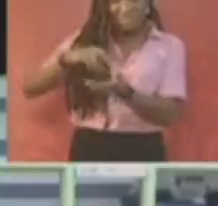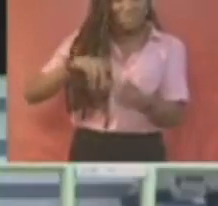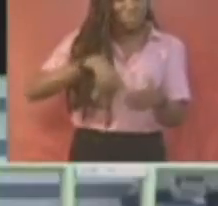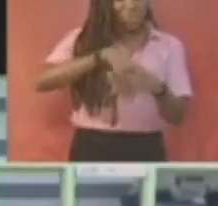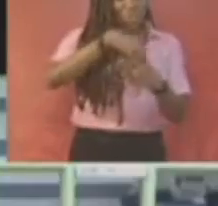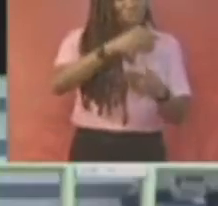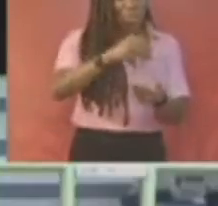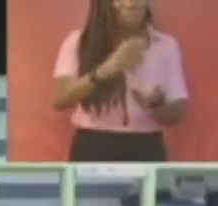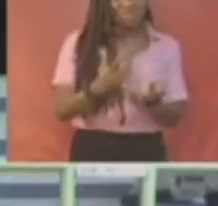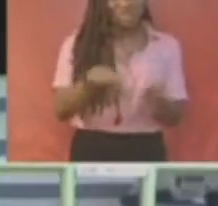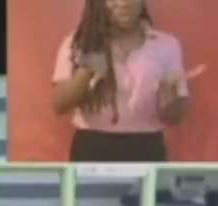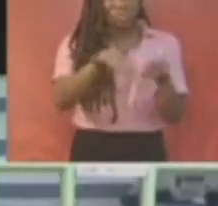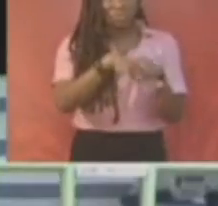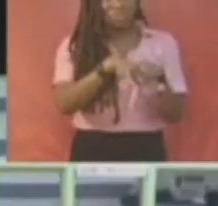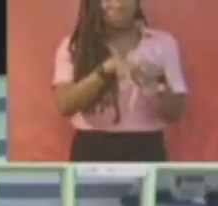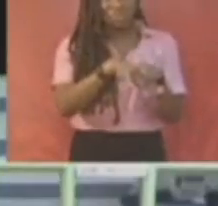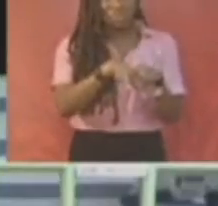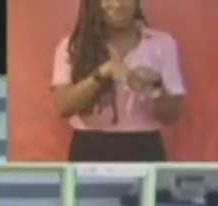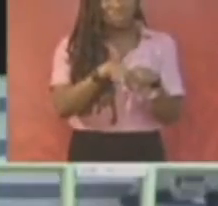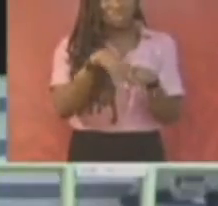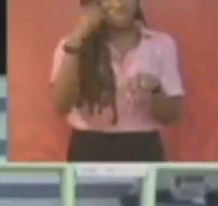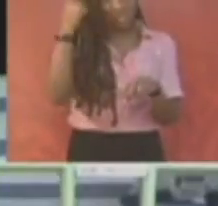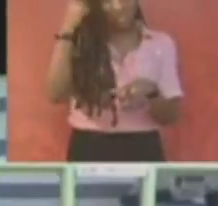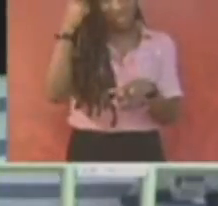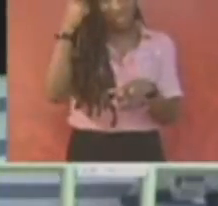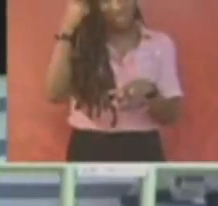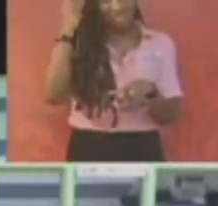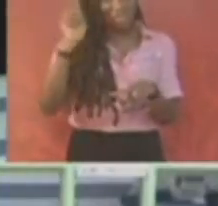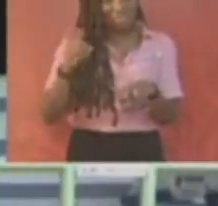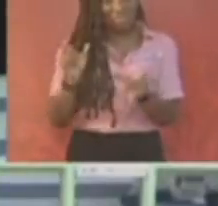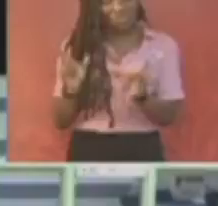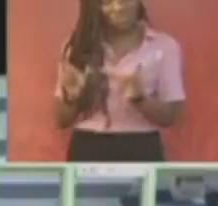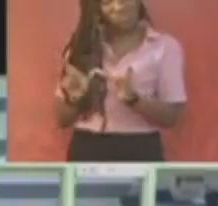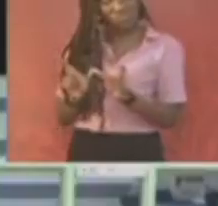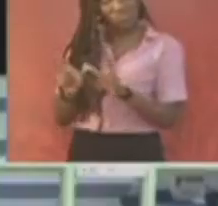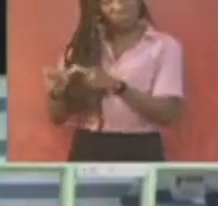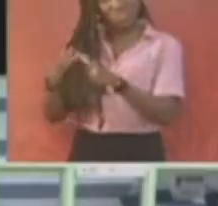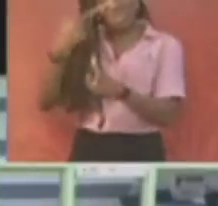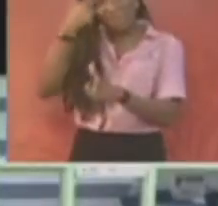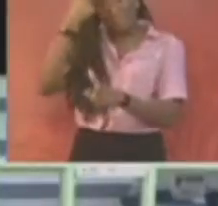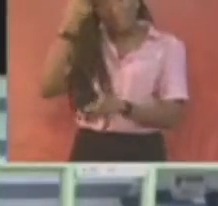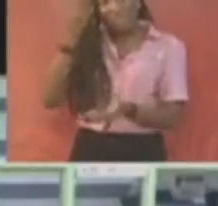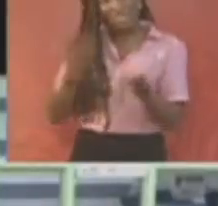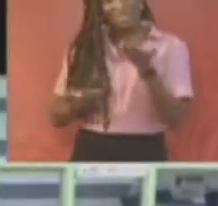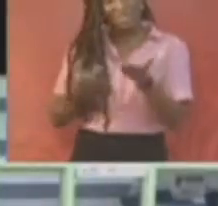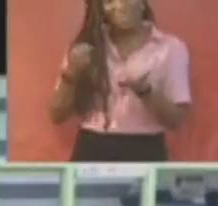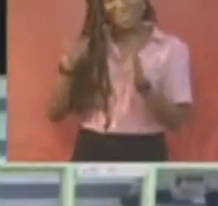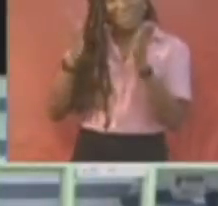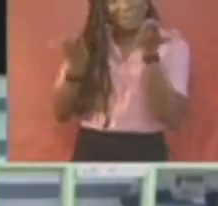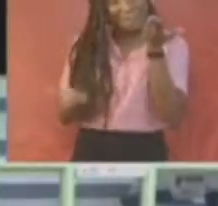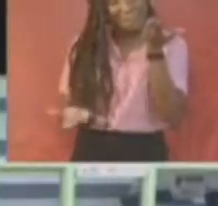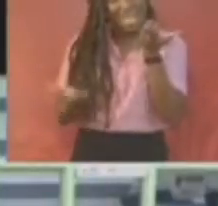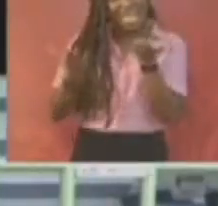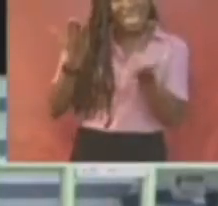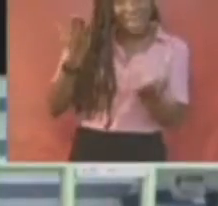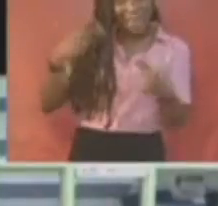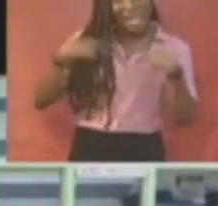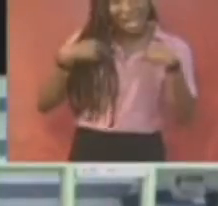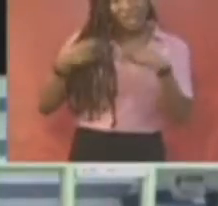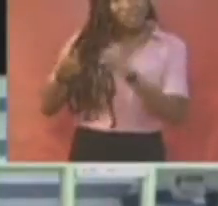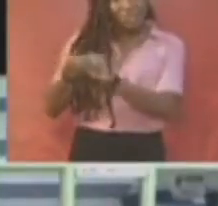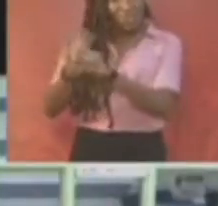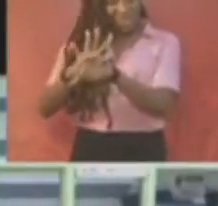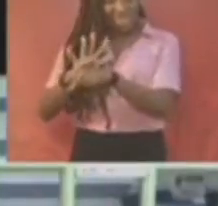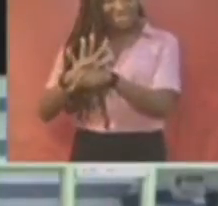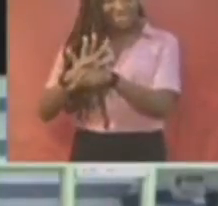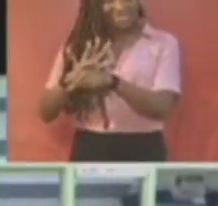250 persons on one end in a party, that some of them can be possibly positive with COVID-19?